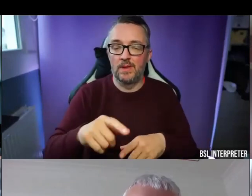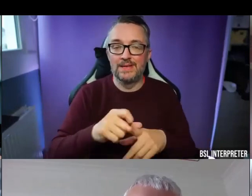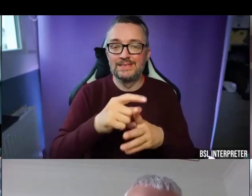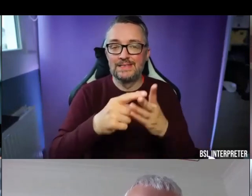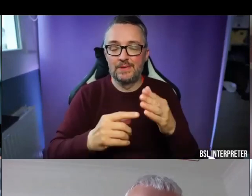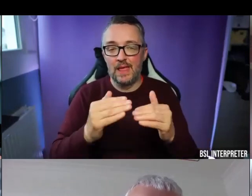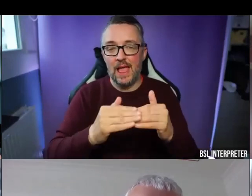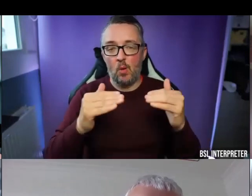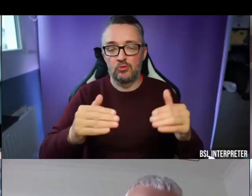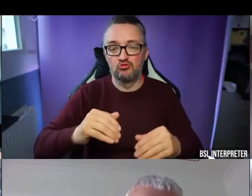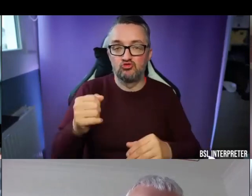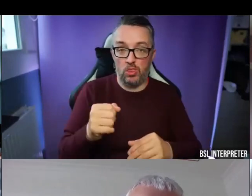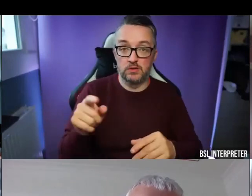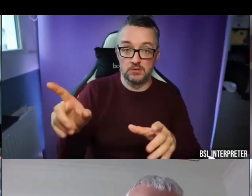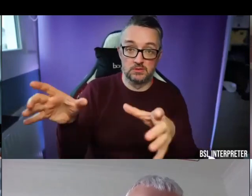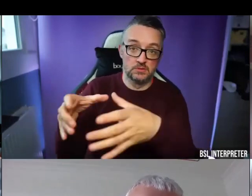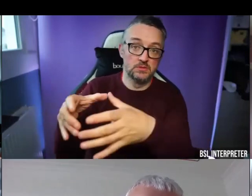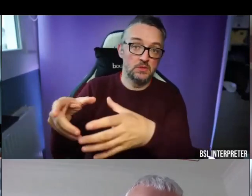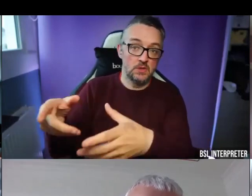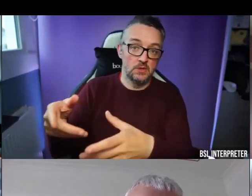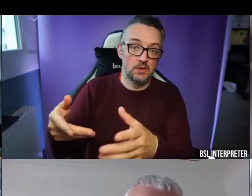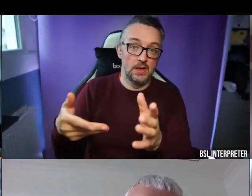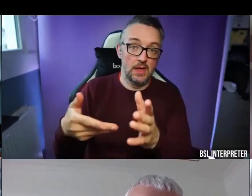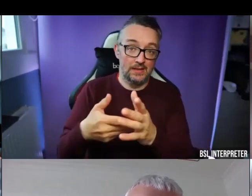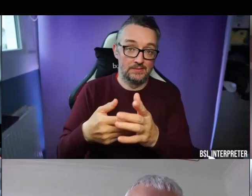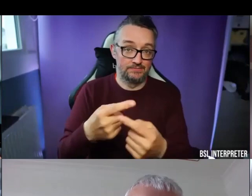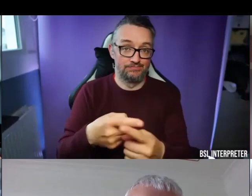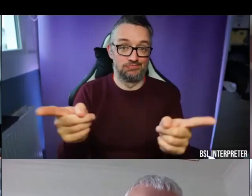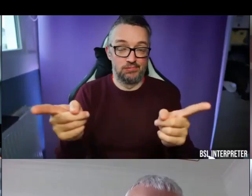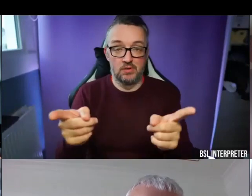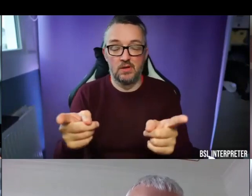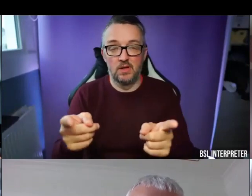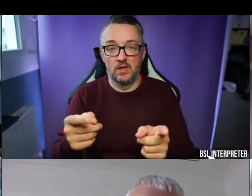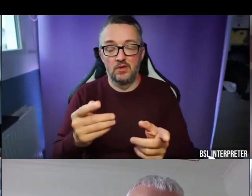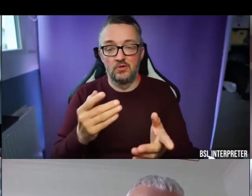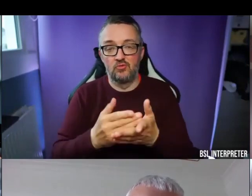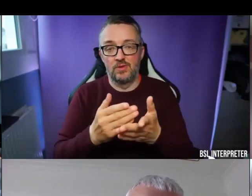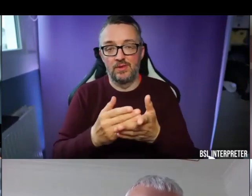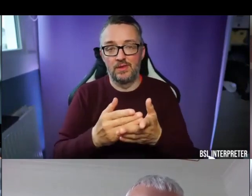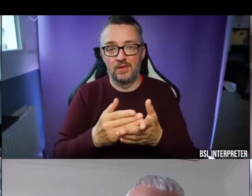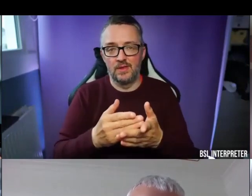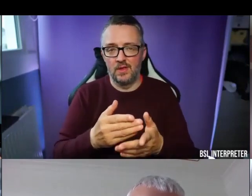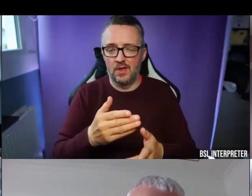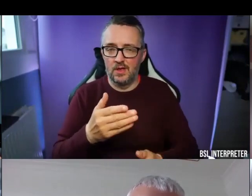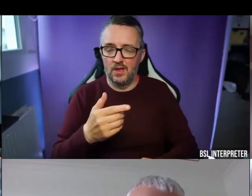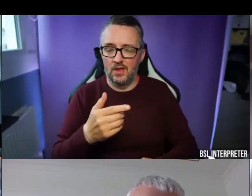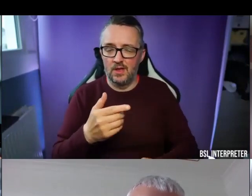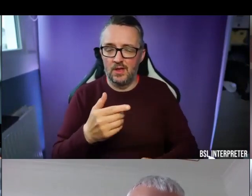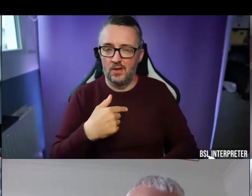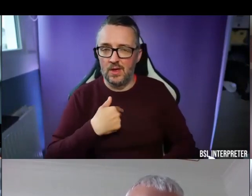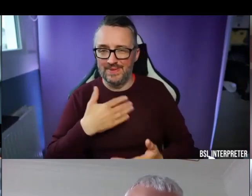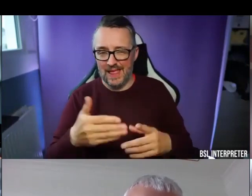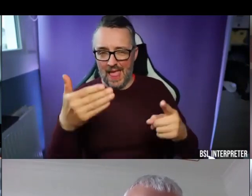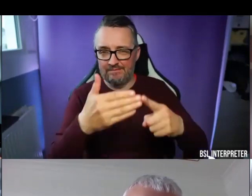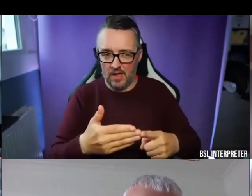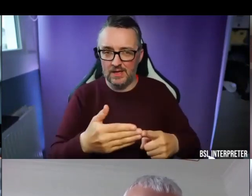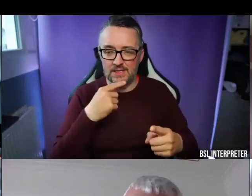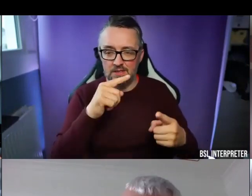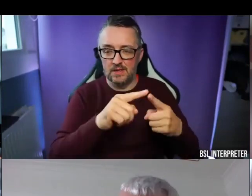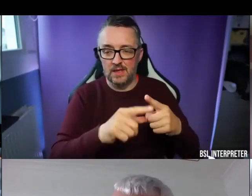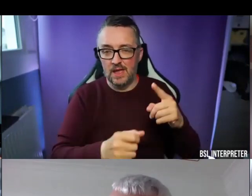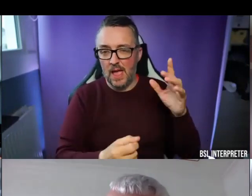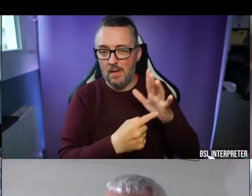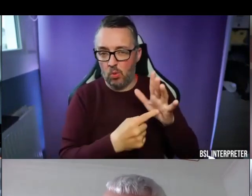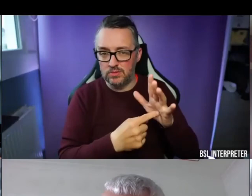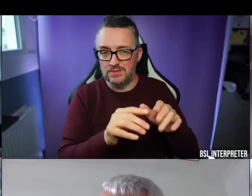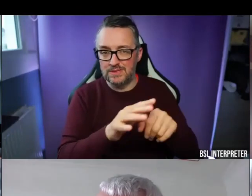Equality Scotland guys and yourselves to almost kind of replay some of the areas that we've identified as key areas of